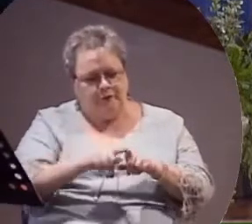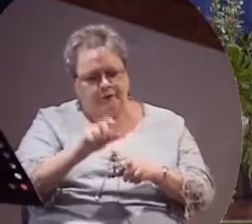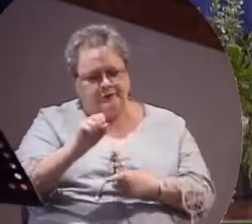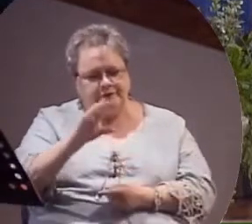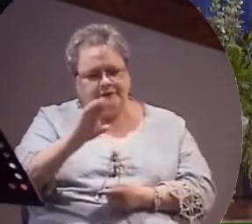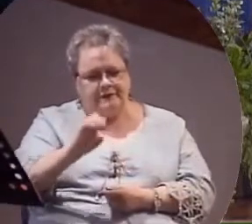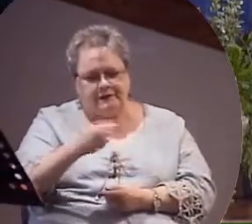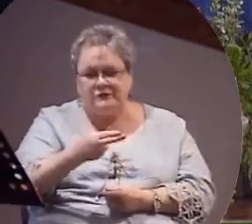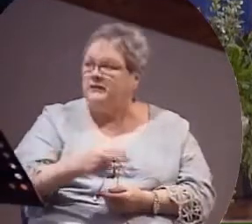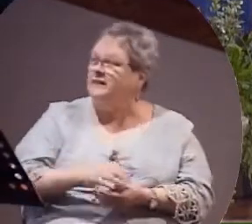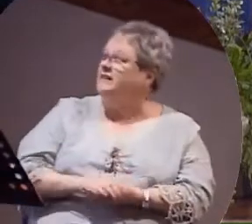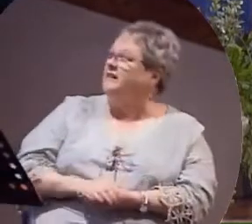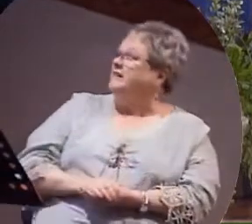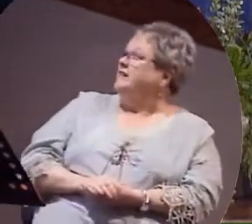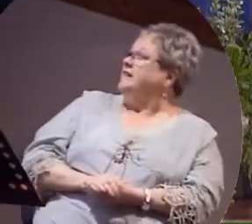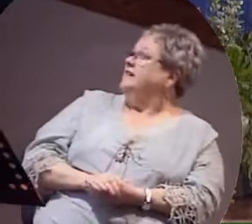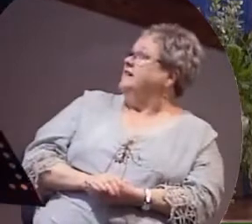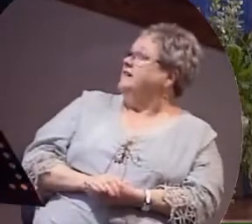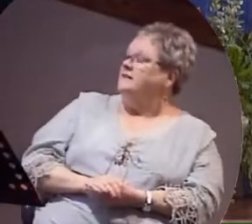strayed.